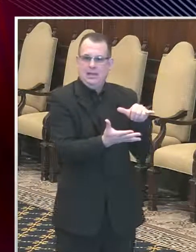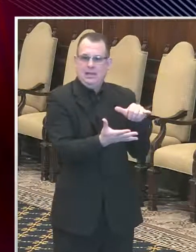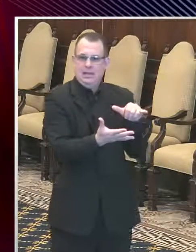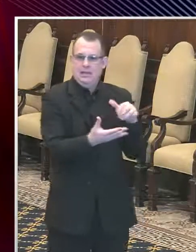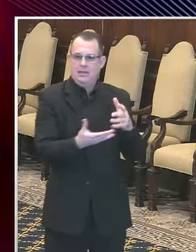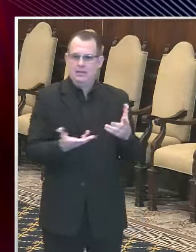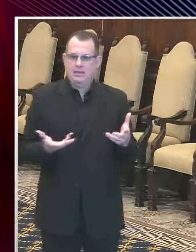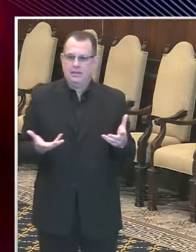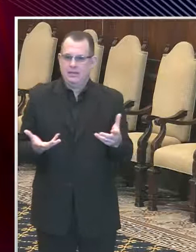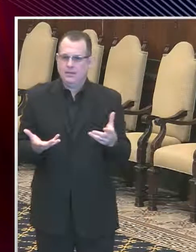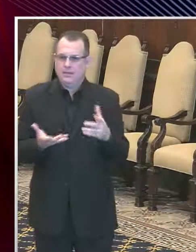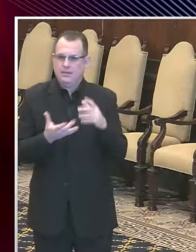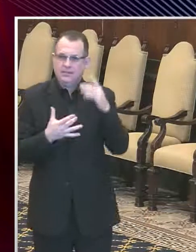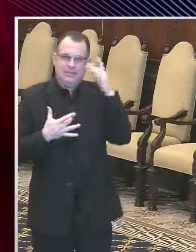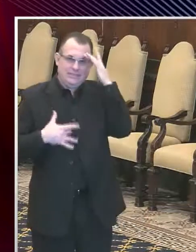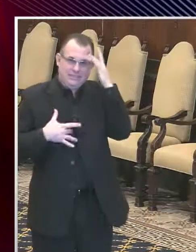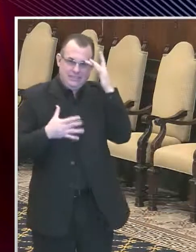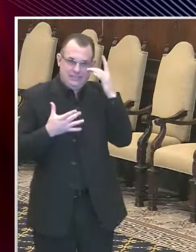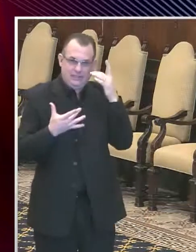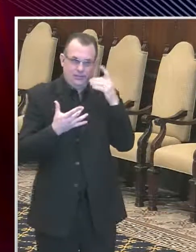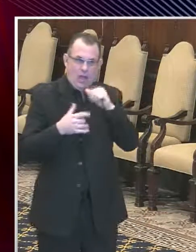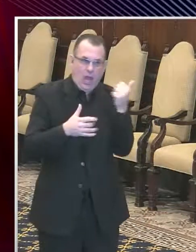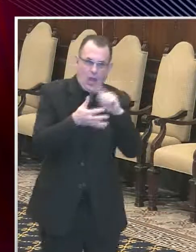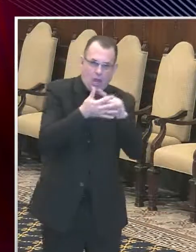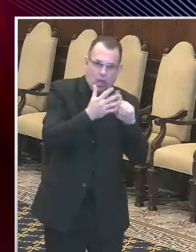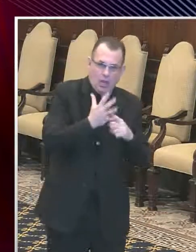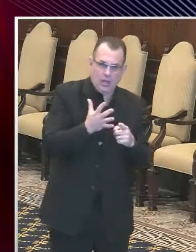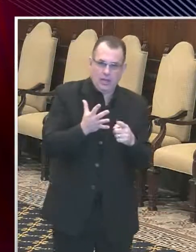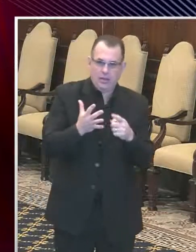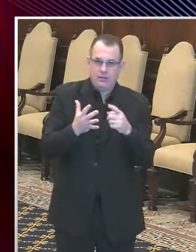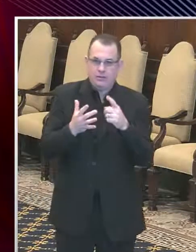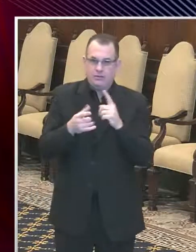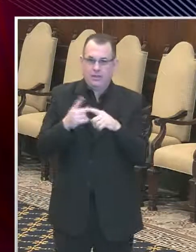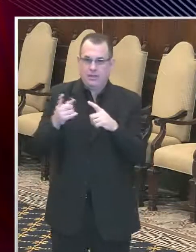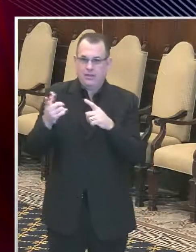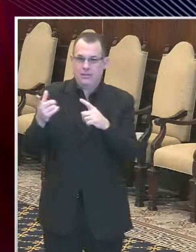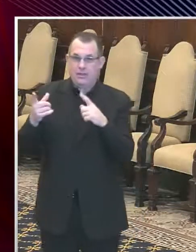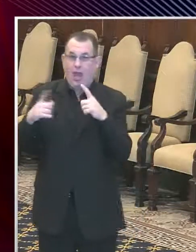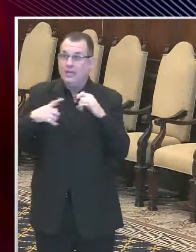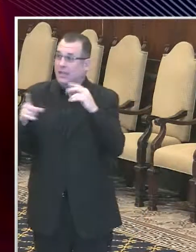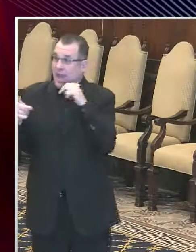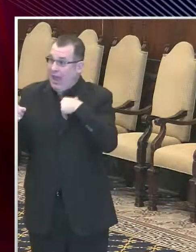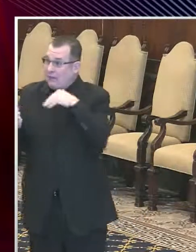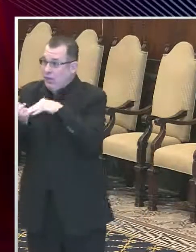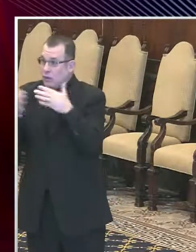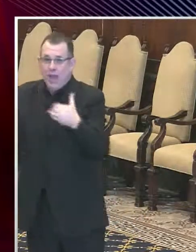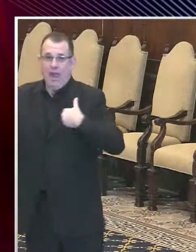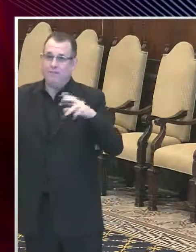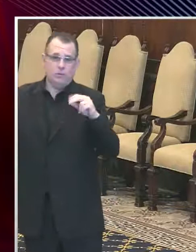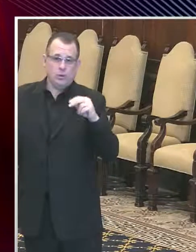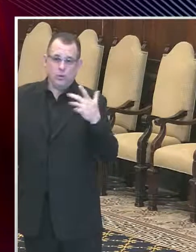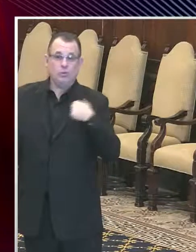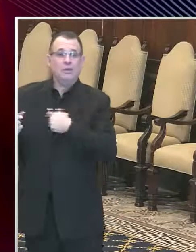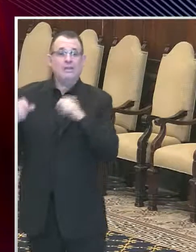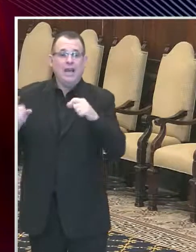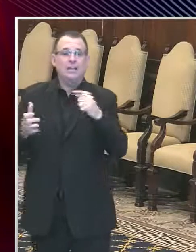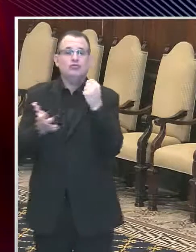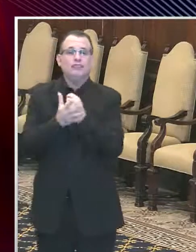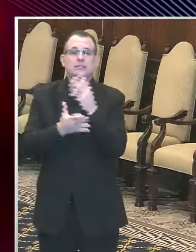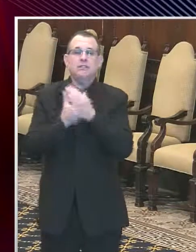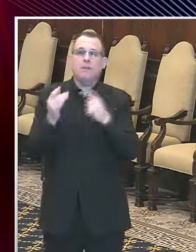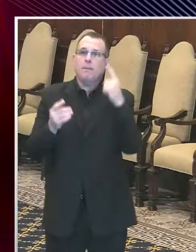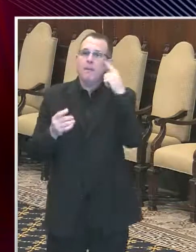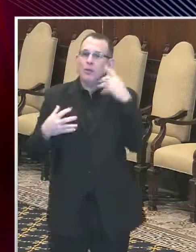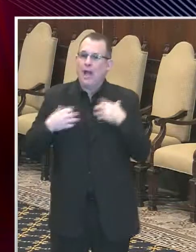healthcare challenges at the Holiday Inn. We don't have doctors on site. We can treat some mental health illnesses and some